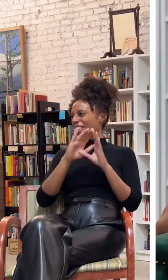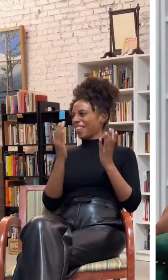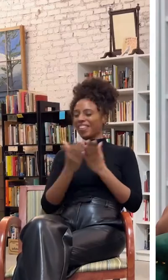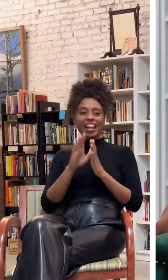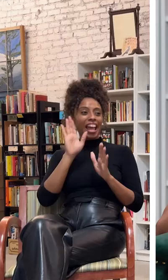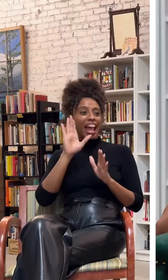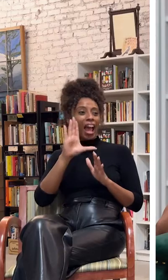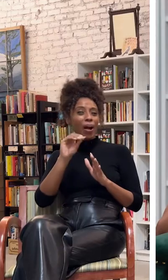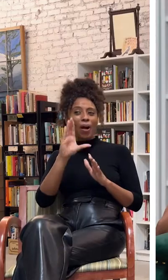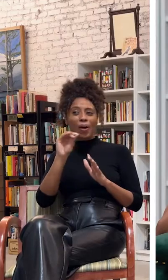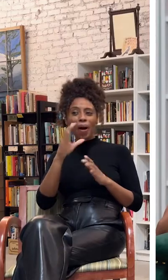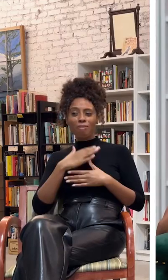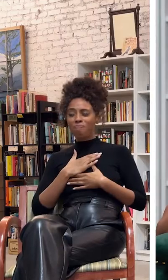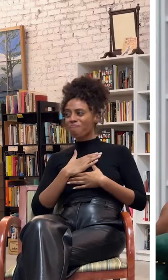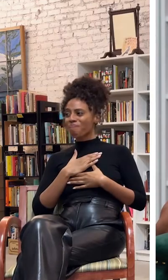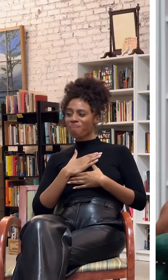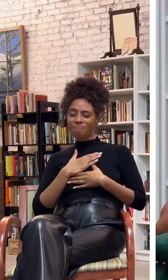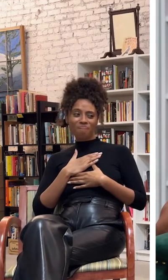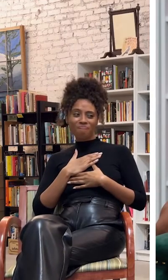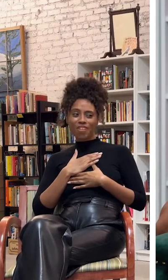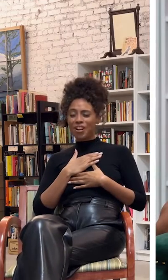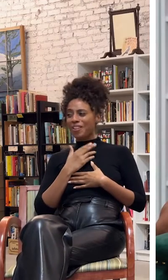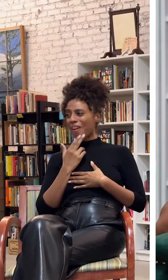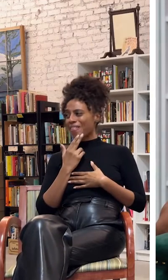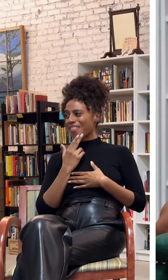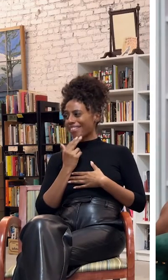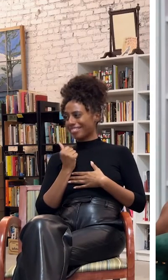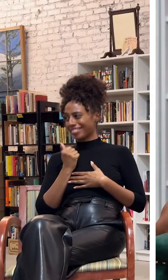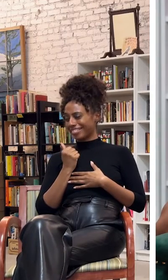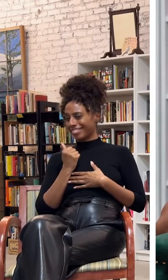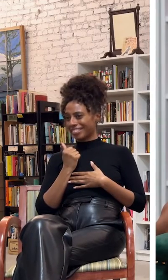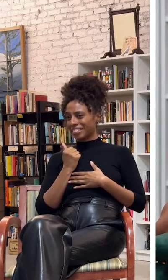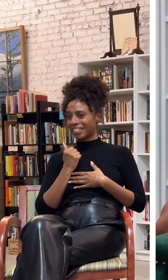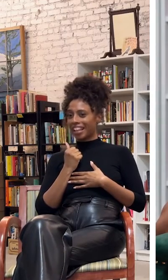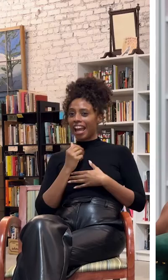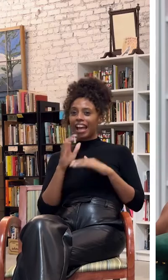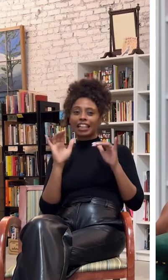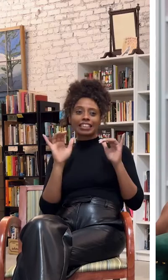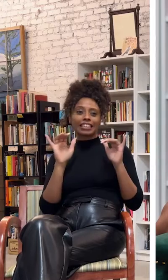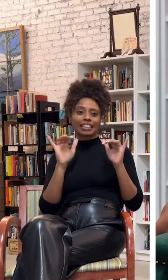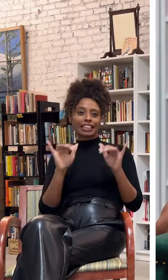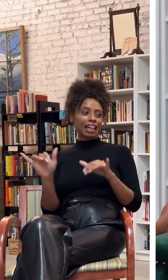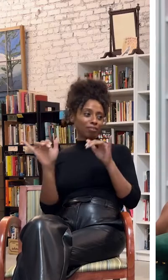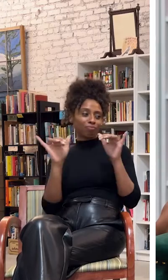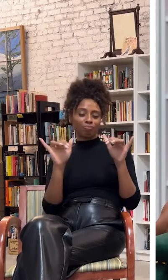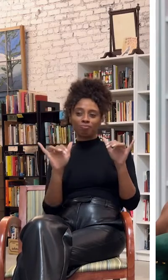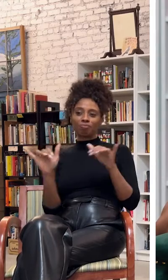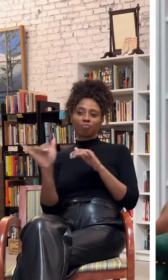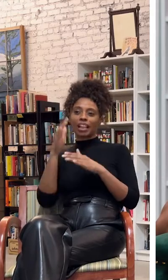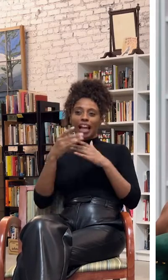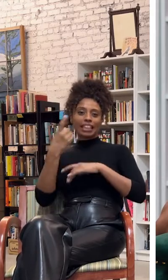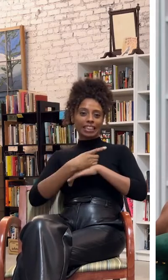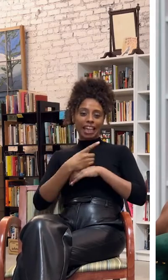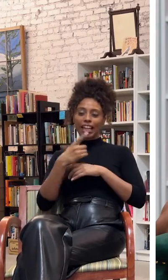Coco. That's my niece. Coco. It's really the same thing over and over. That at the end of the